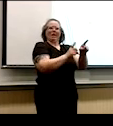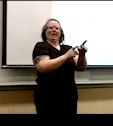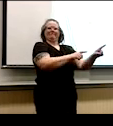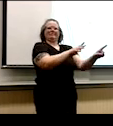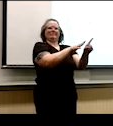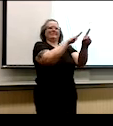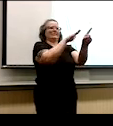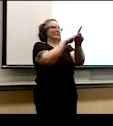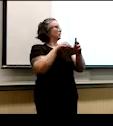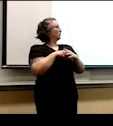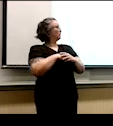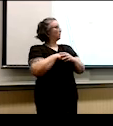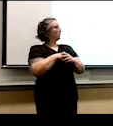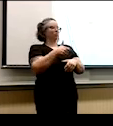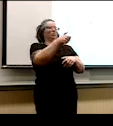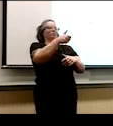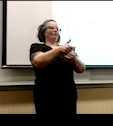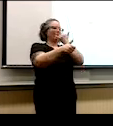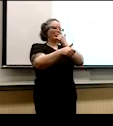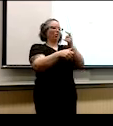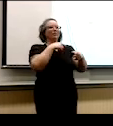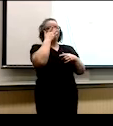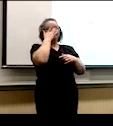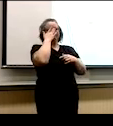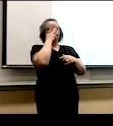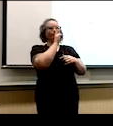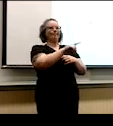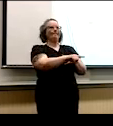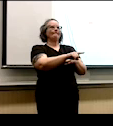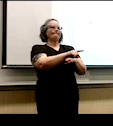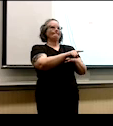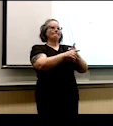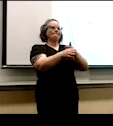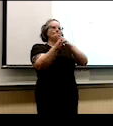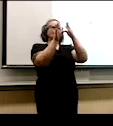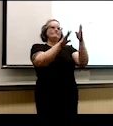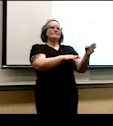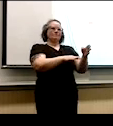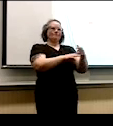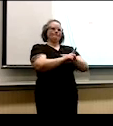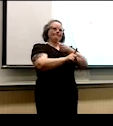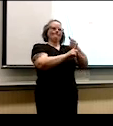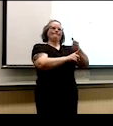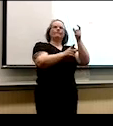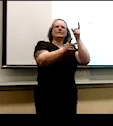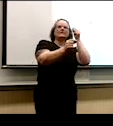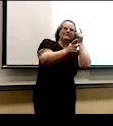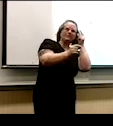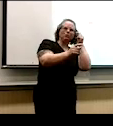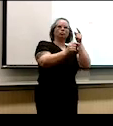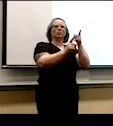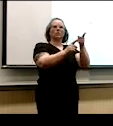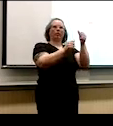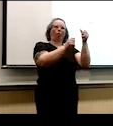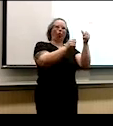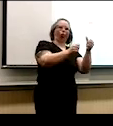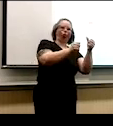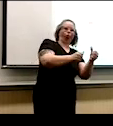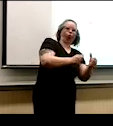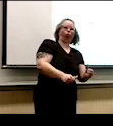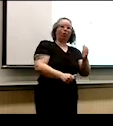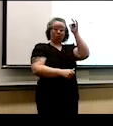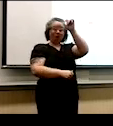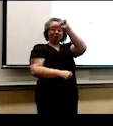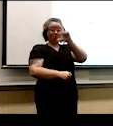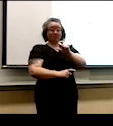it again. Seizure disorder, and he just declined because Alzheimer's disease, and Dr. Cassie